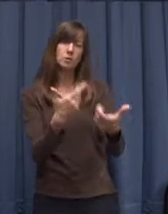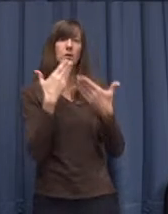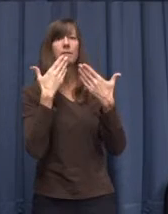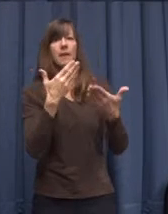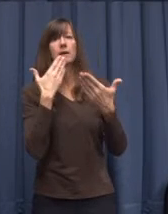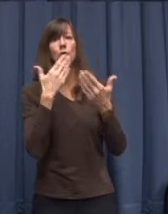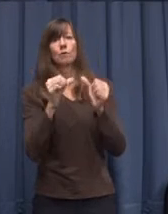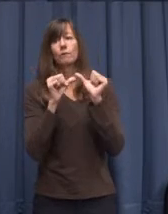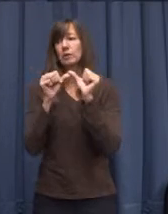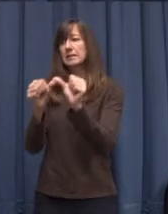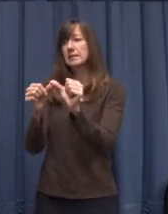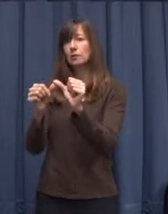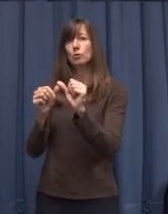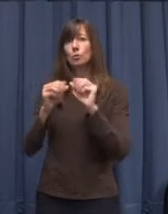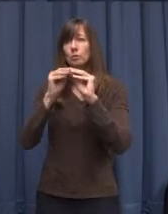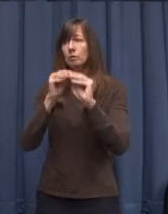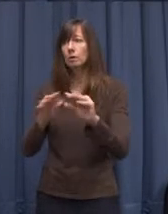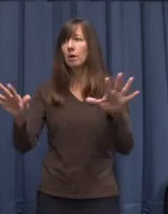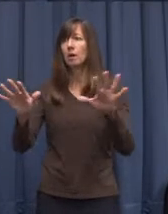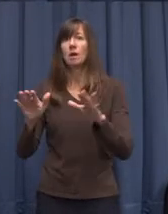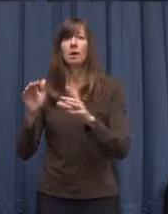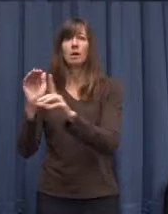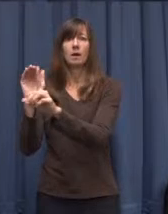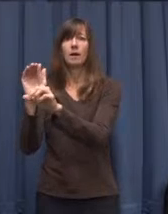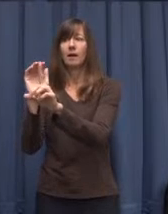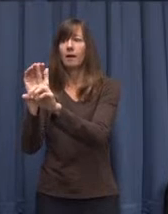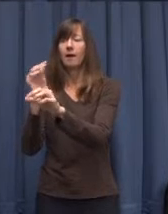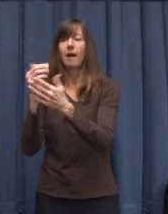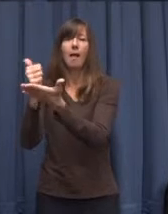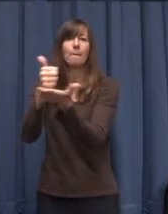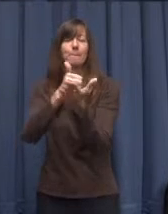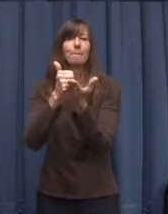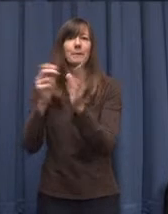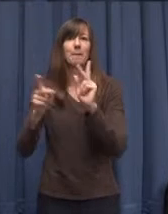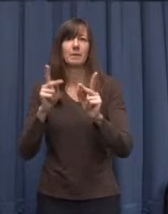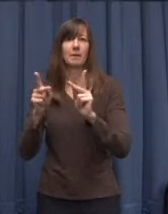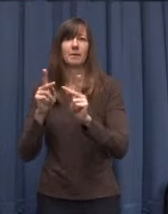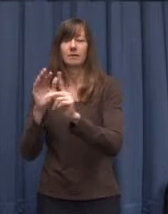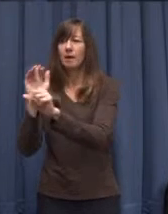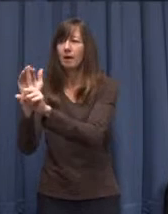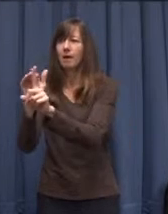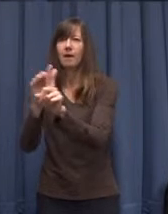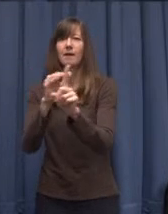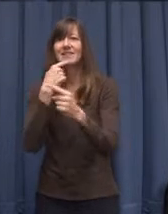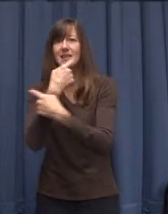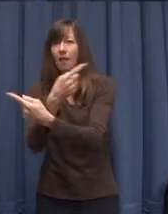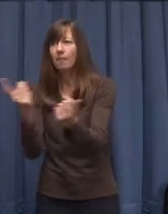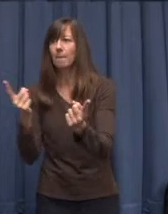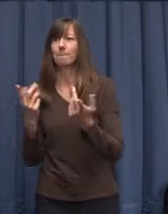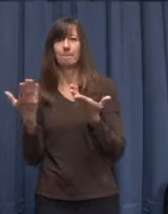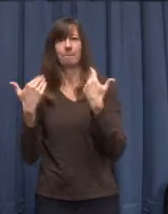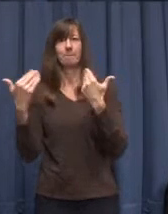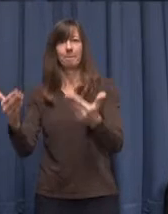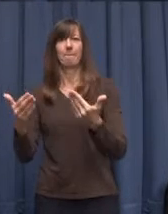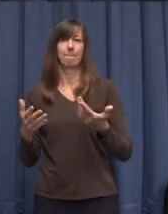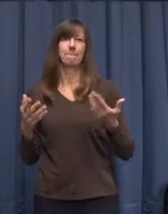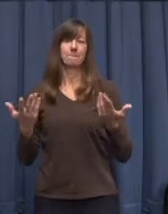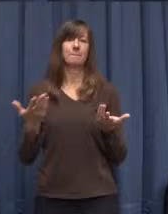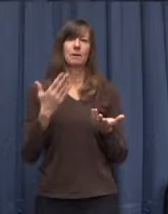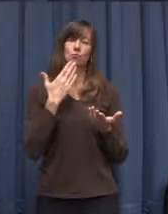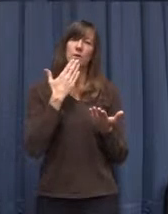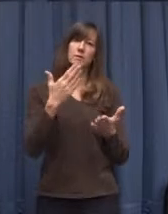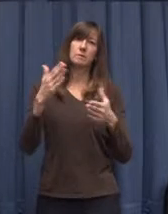word about where we're at and to take this seriously. I know everyone watching is doing that, and I appreciate that, and I think everyone